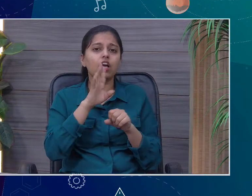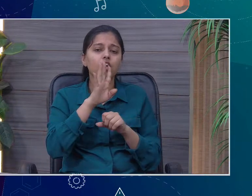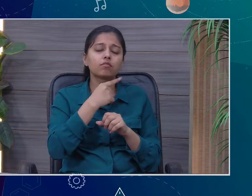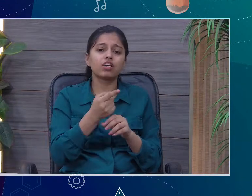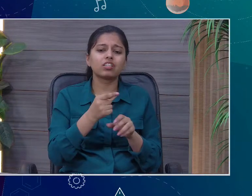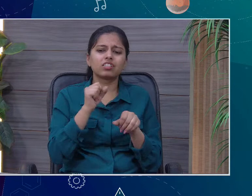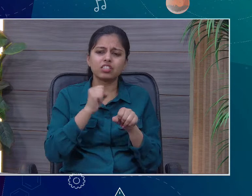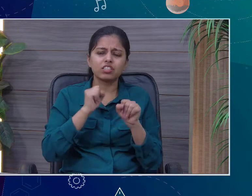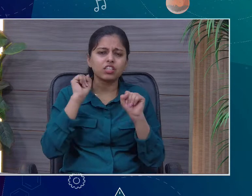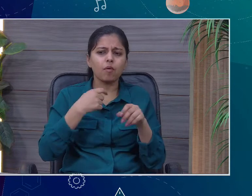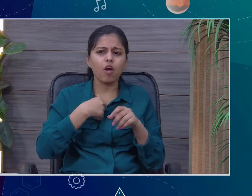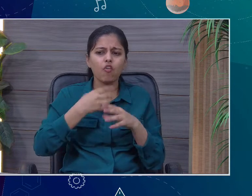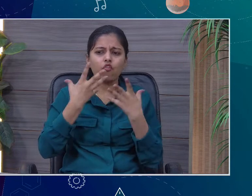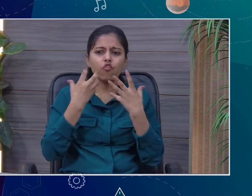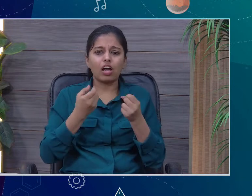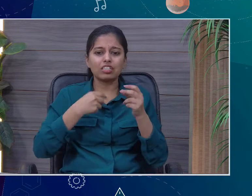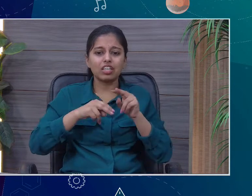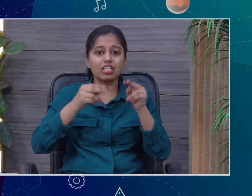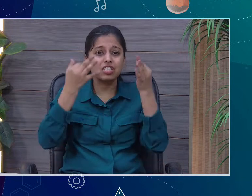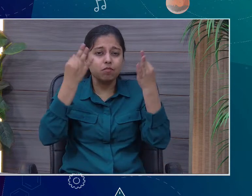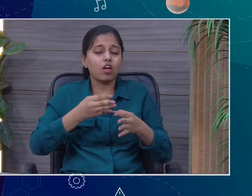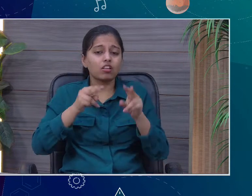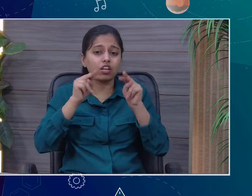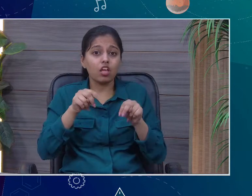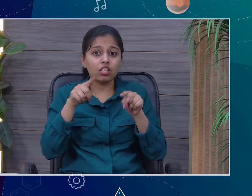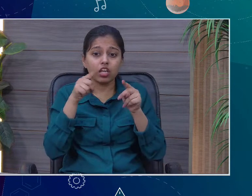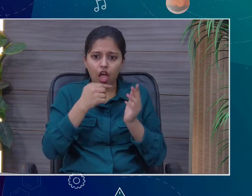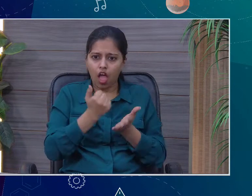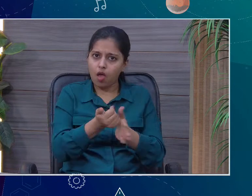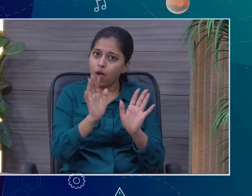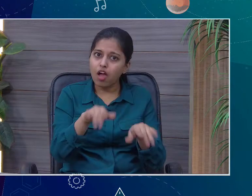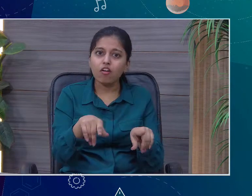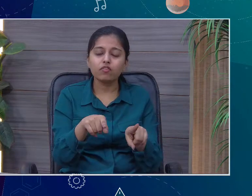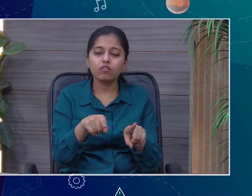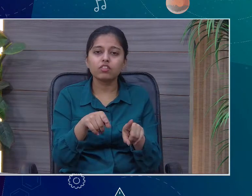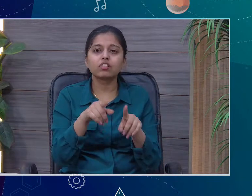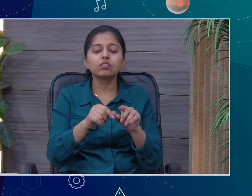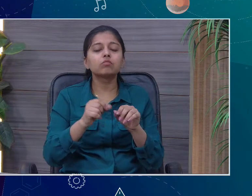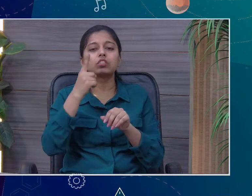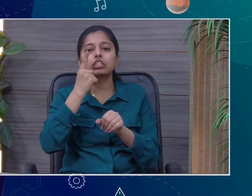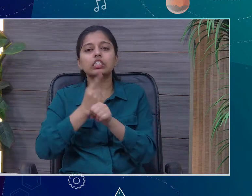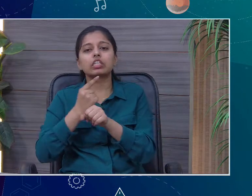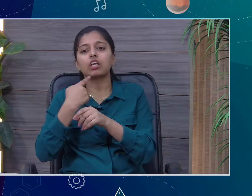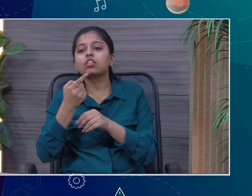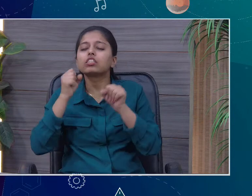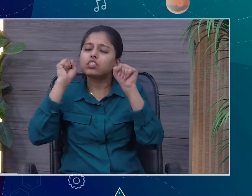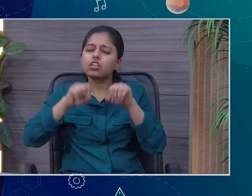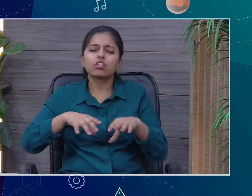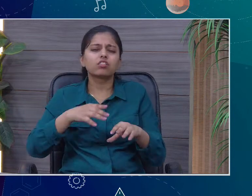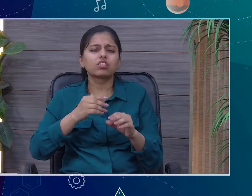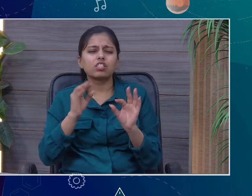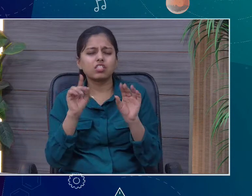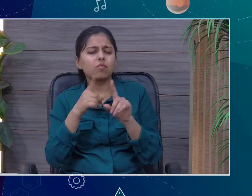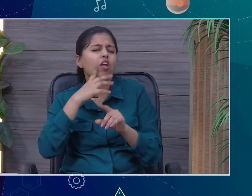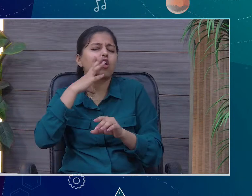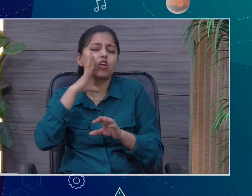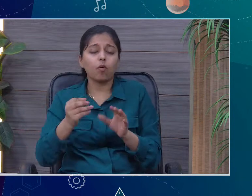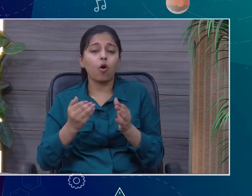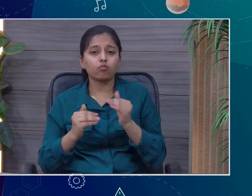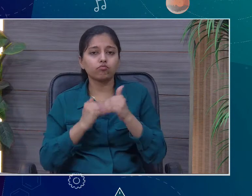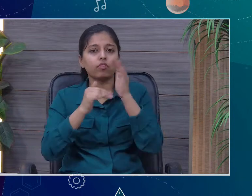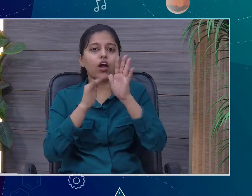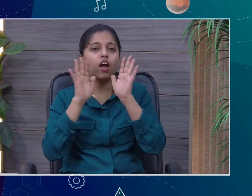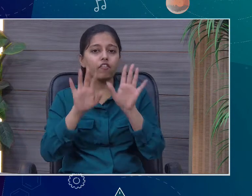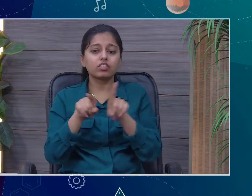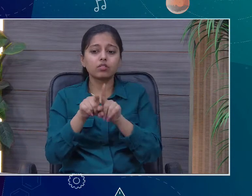know about the special needs student. Does it help them also? Yes, it promotes the critical thinking, and it presents,